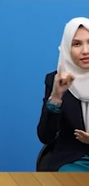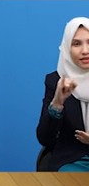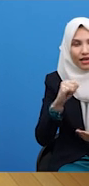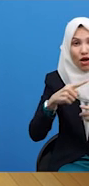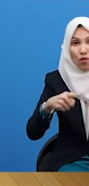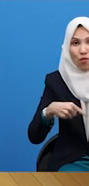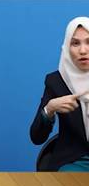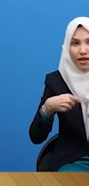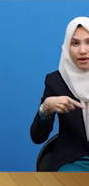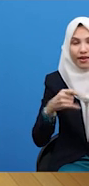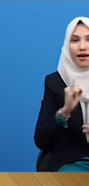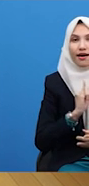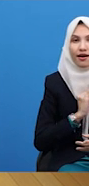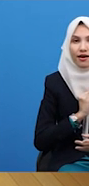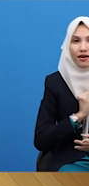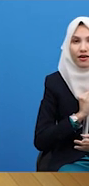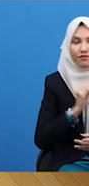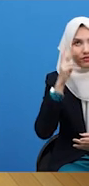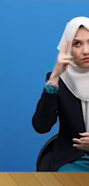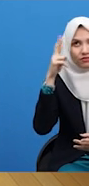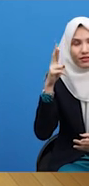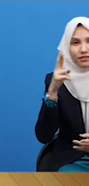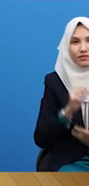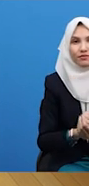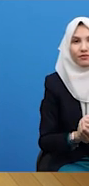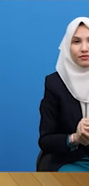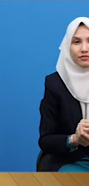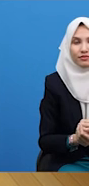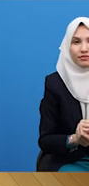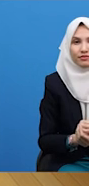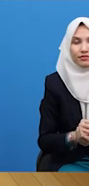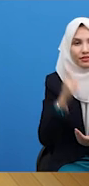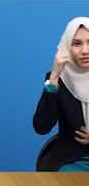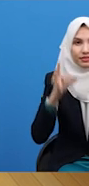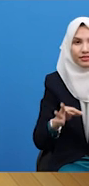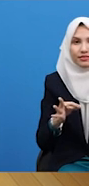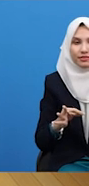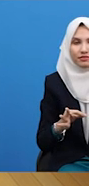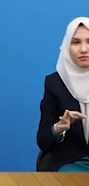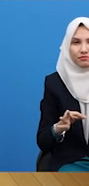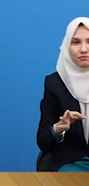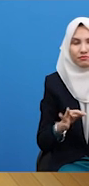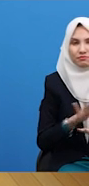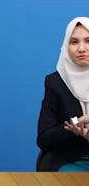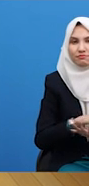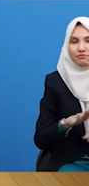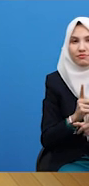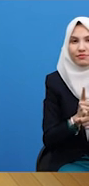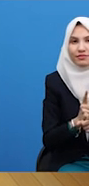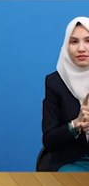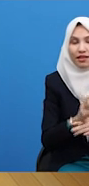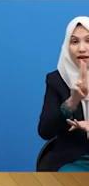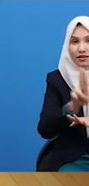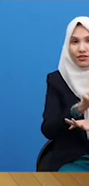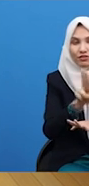when you realize that your previous decision or opinion was not logical, use this